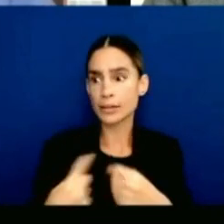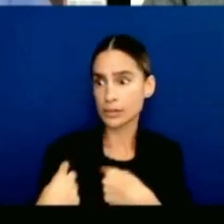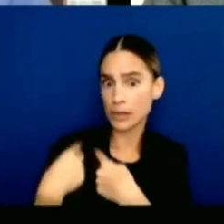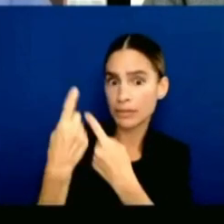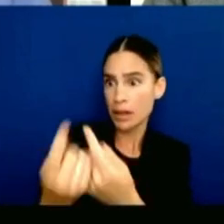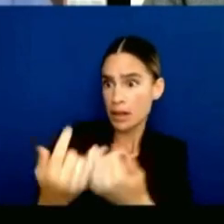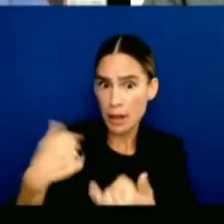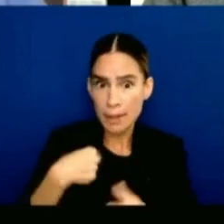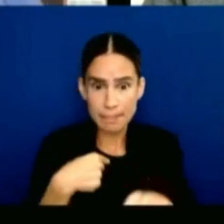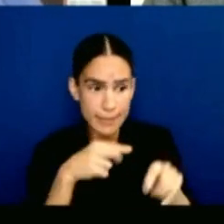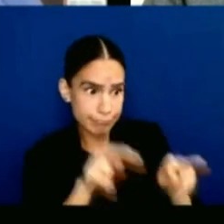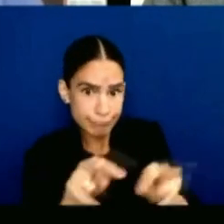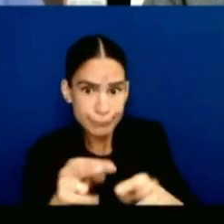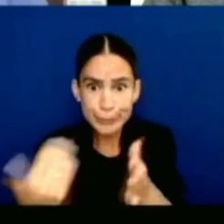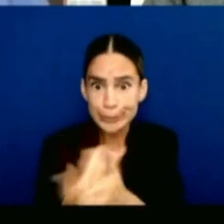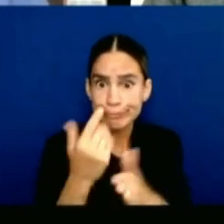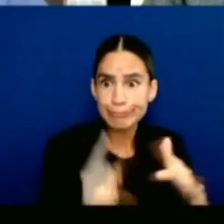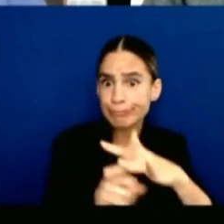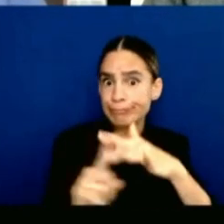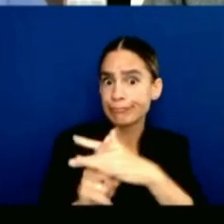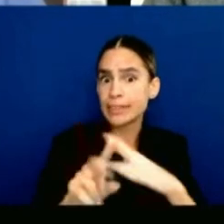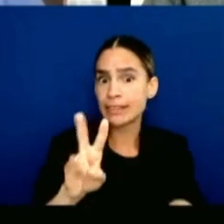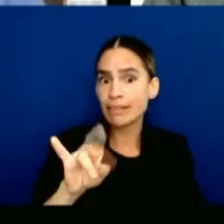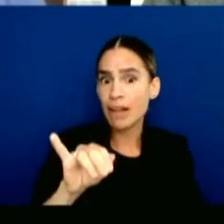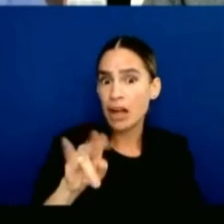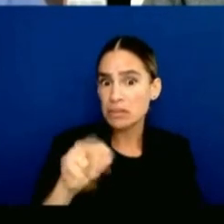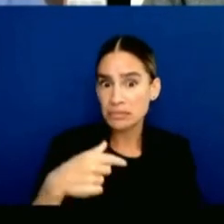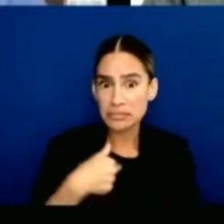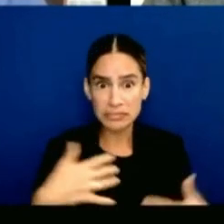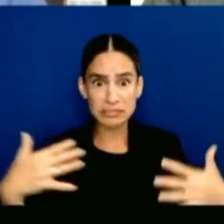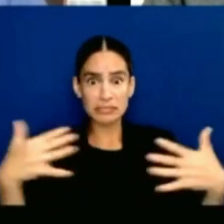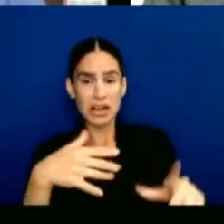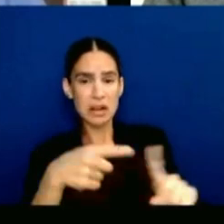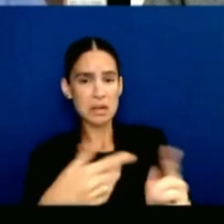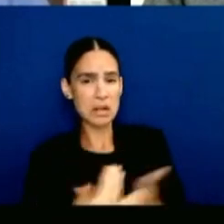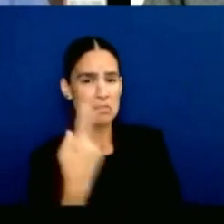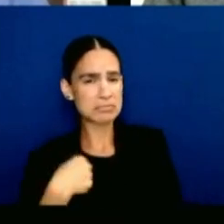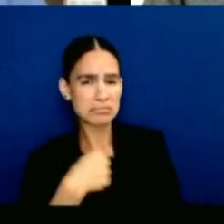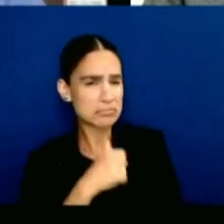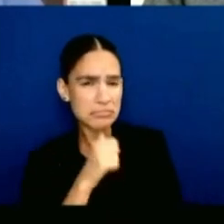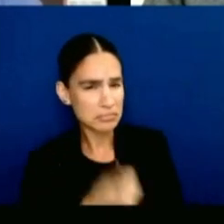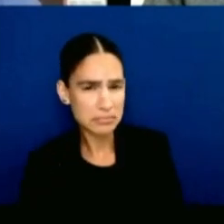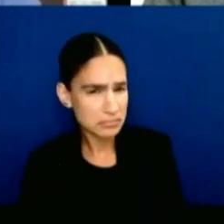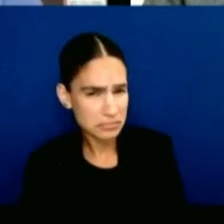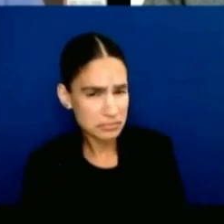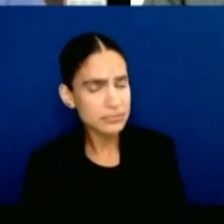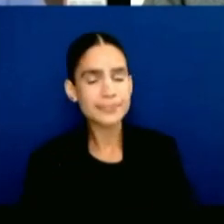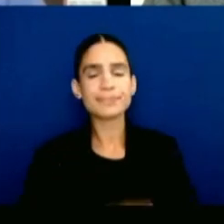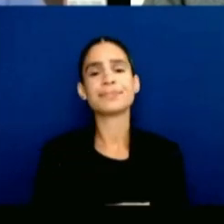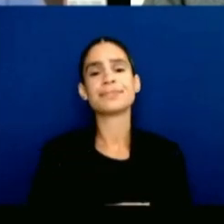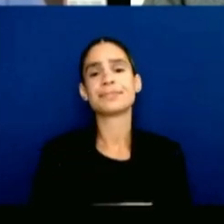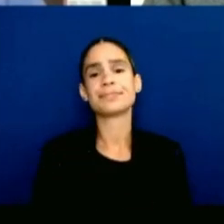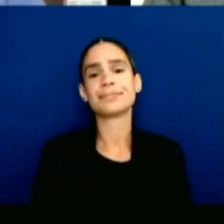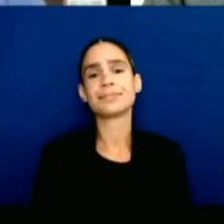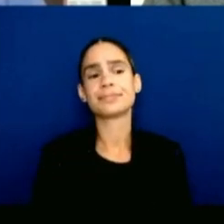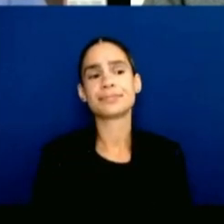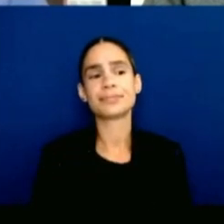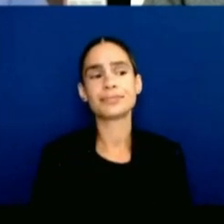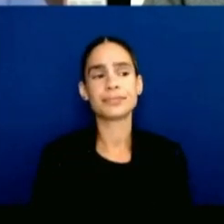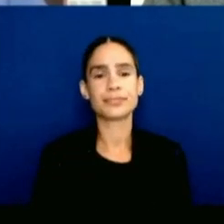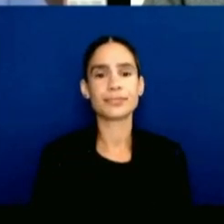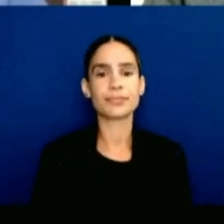Well, okay, so all of these things coming along, the treatments. Meanwhile, in terms of testing, we know